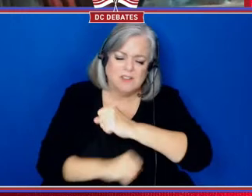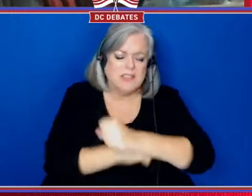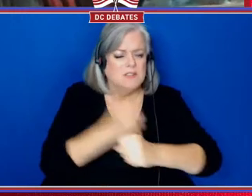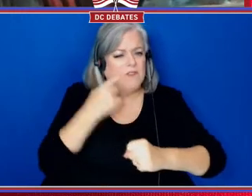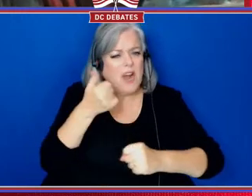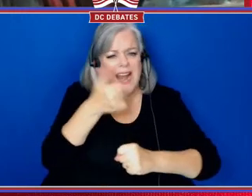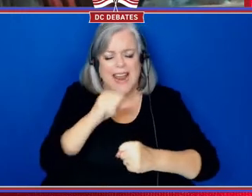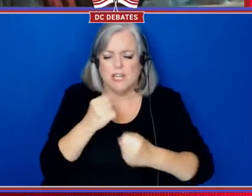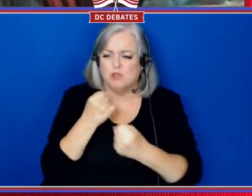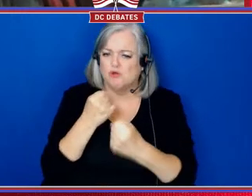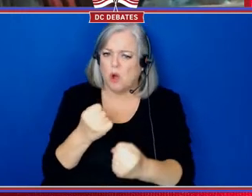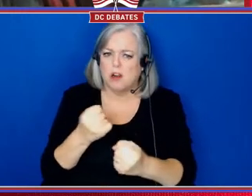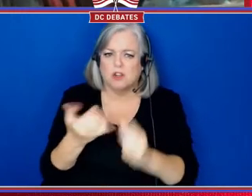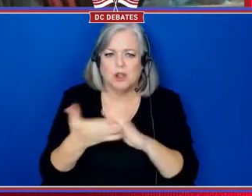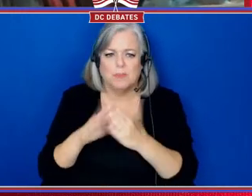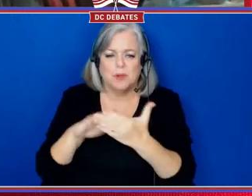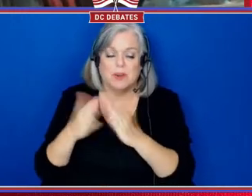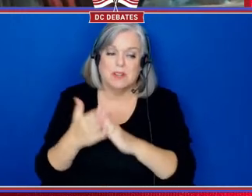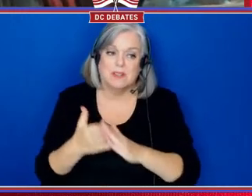frankly,